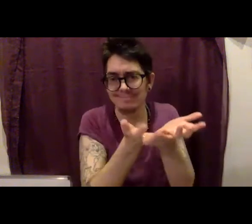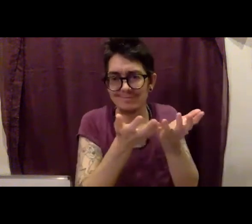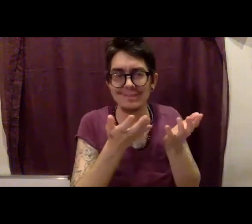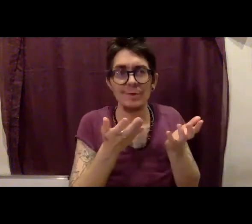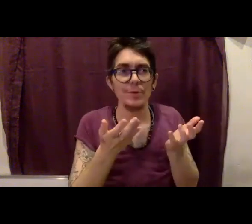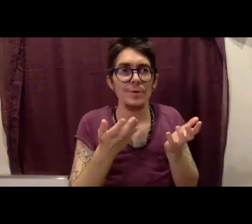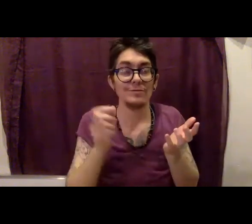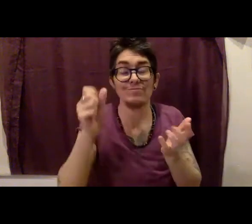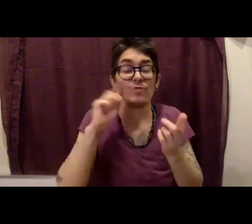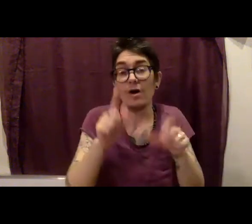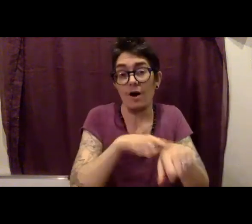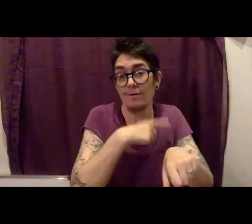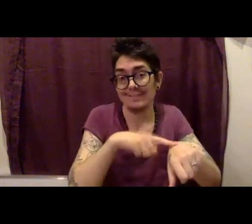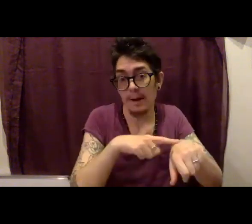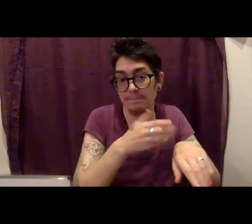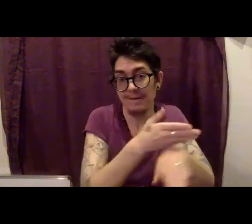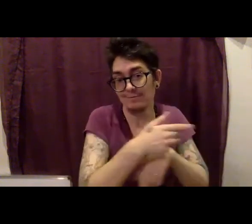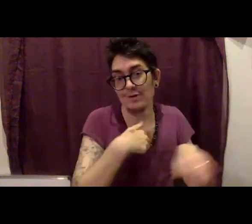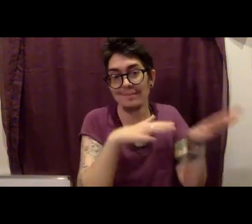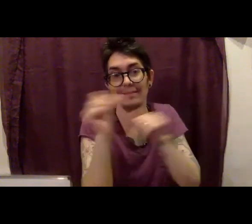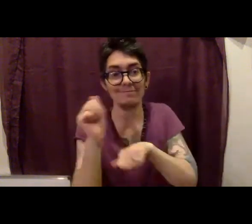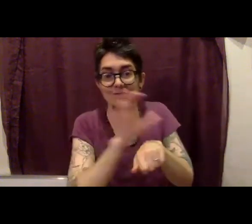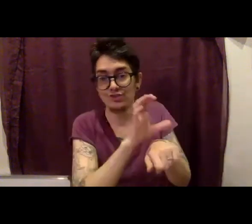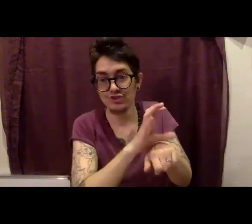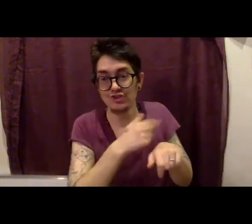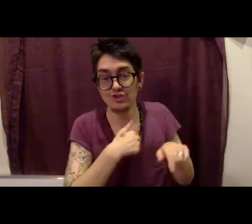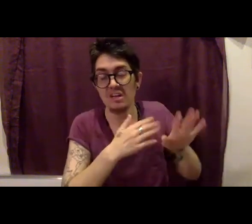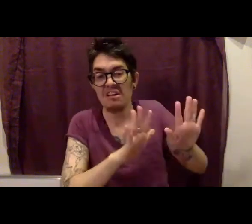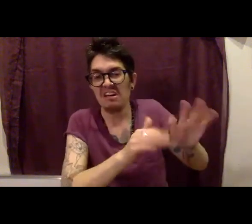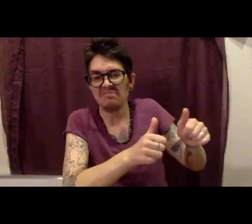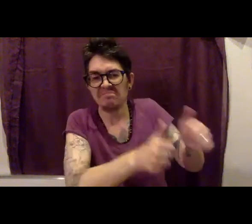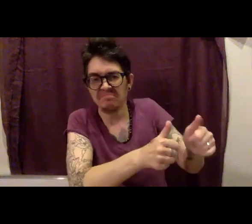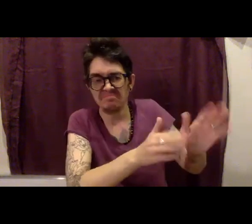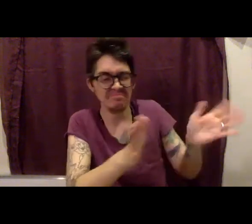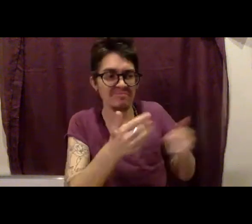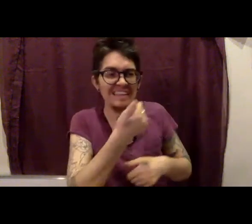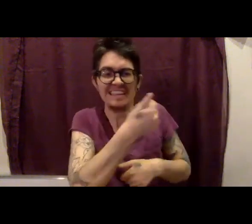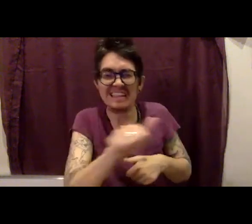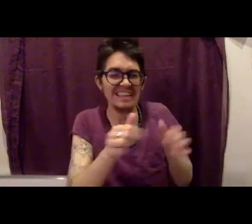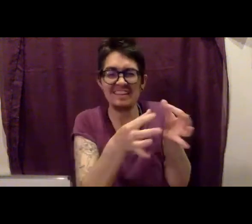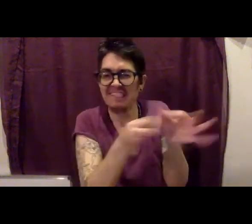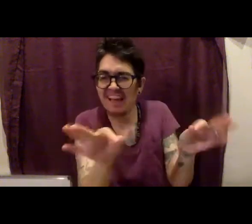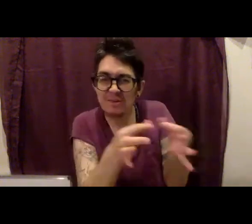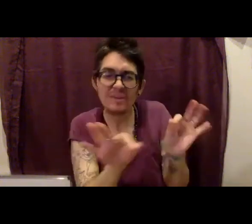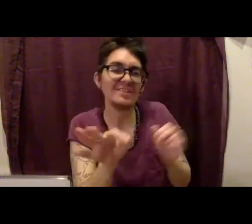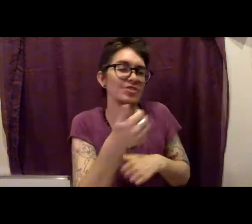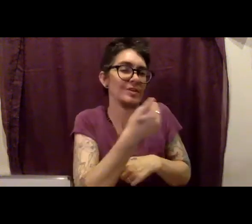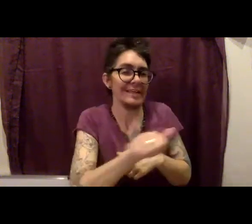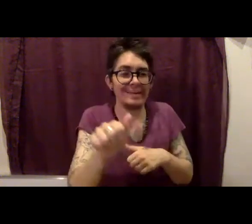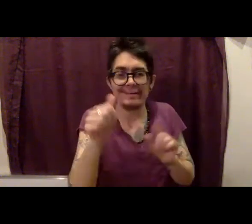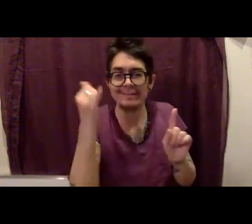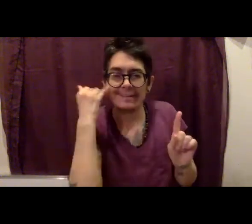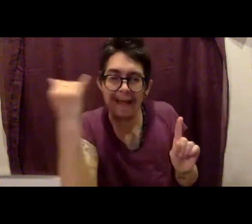heaviness to the words that are involved in the religious thought. And so myself, I left the church and I was like, you